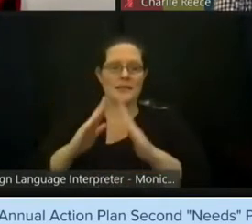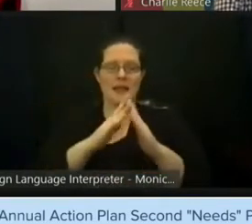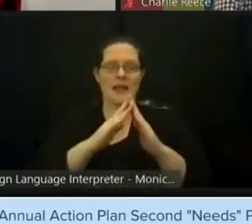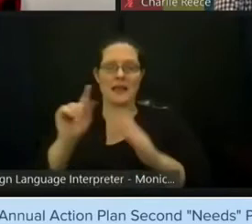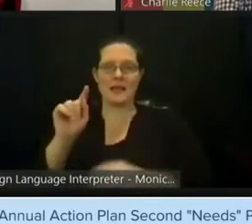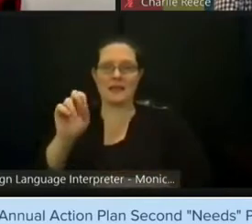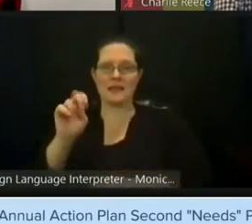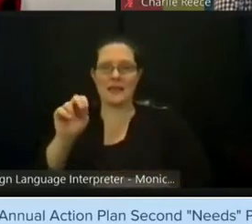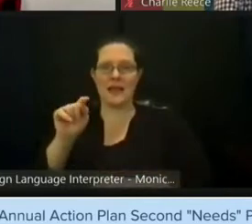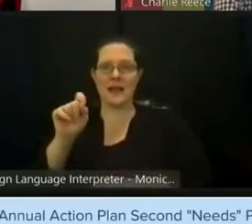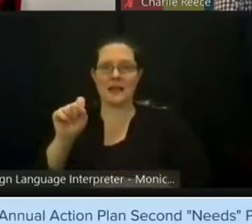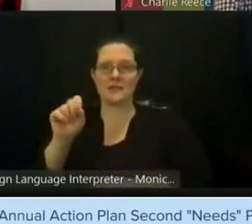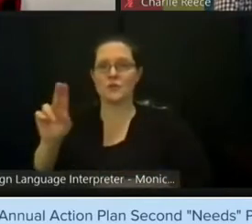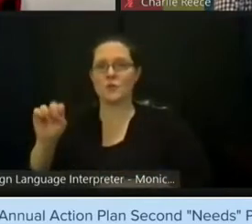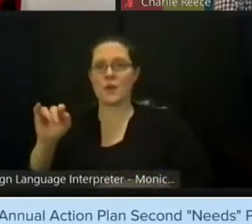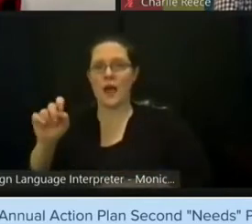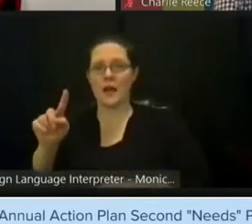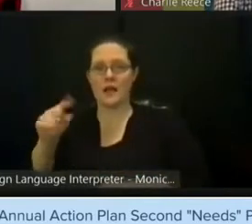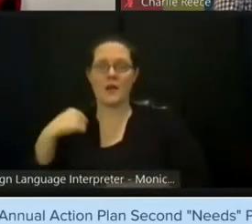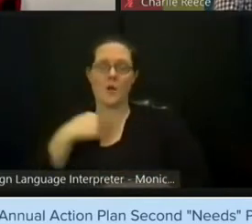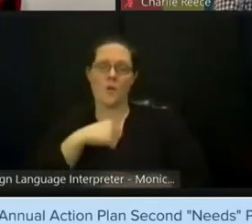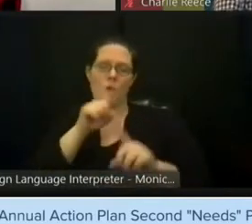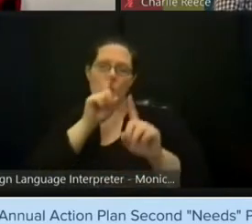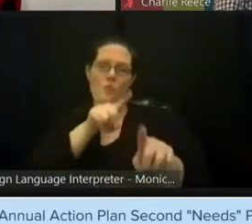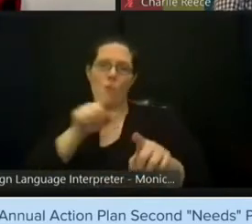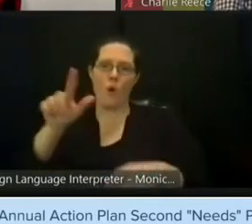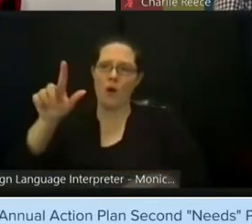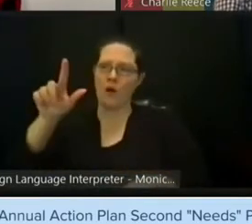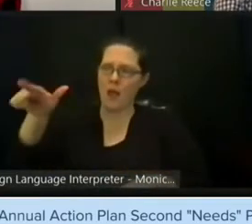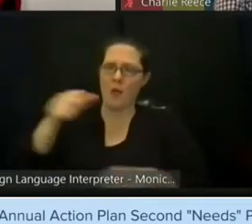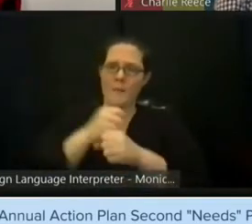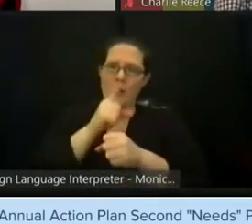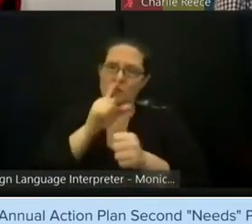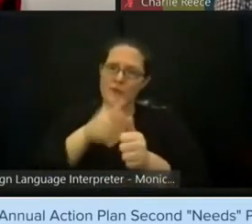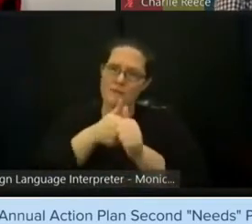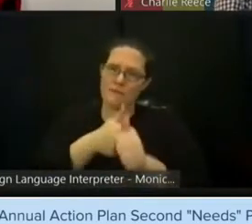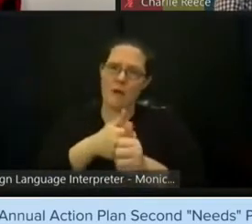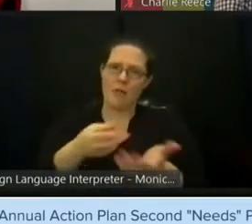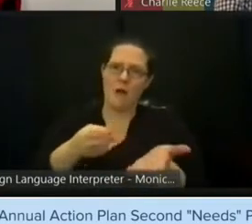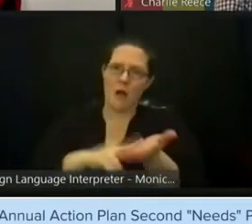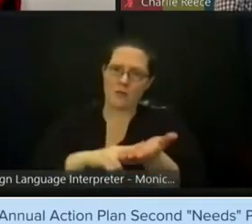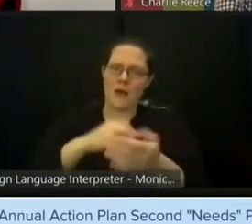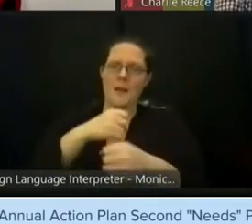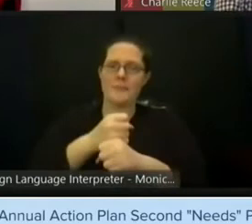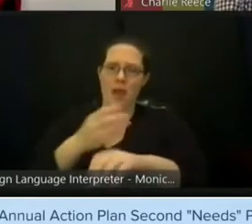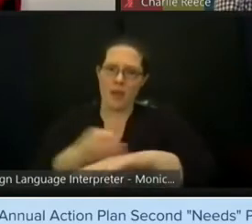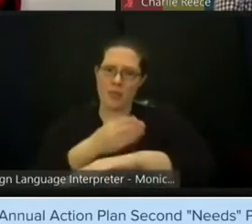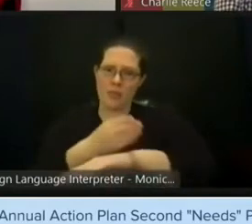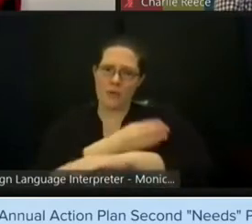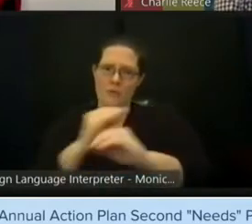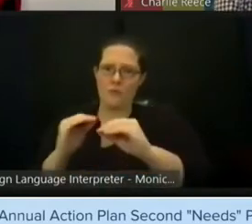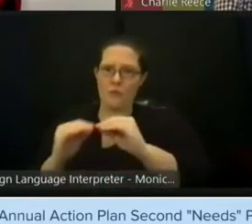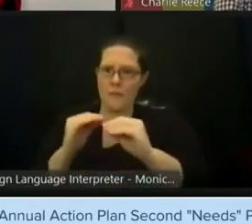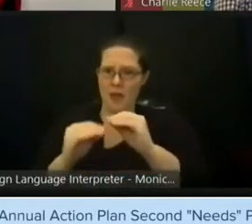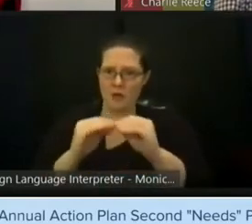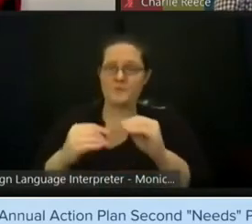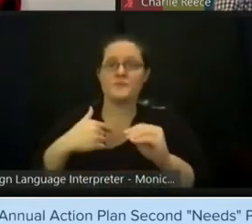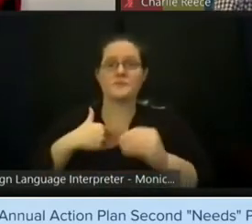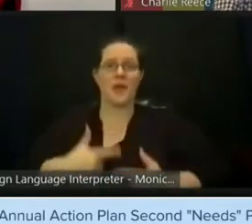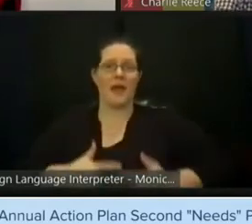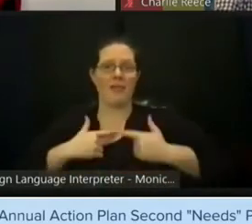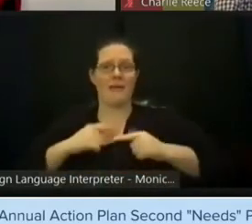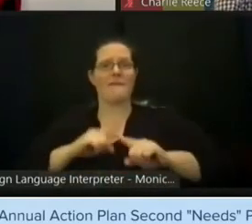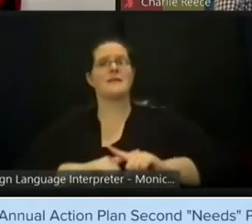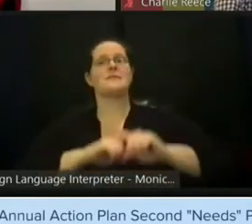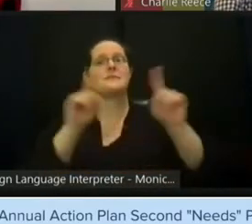to implore the landlord DTI Holdings to agree to a collective contract and to make basic repairs to their apartment building. I live in a different building